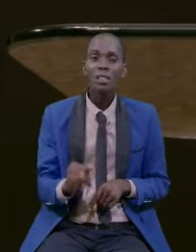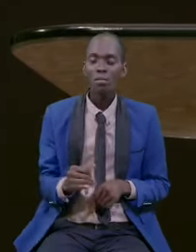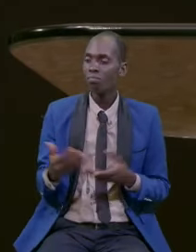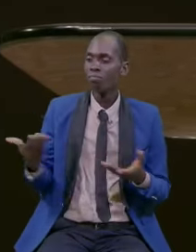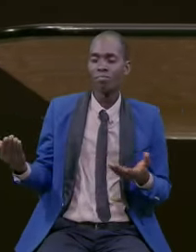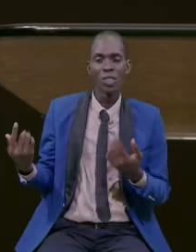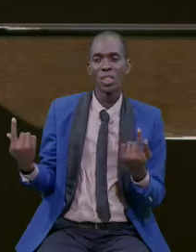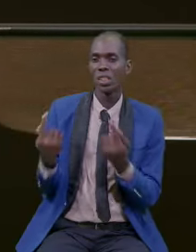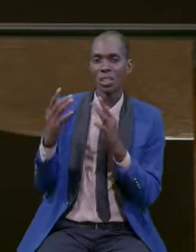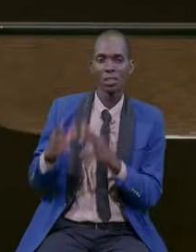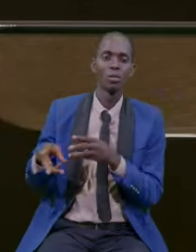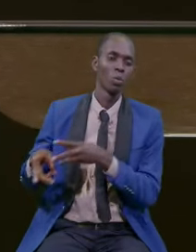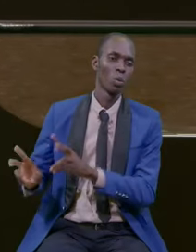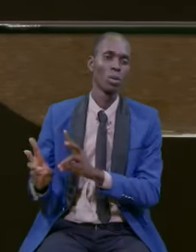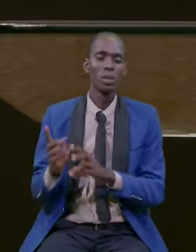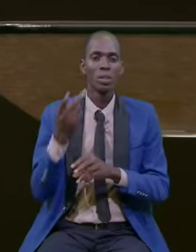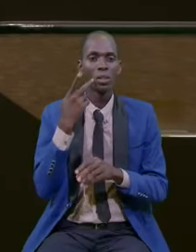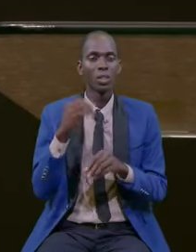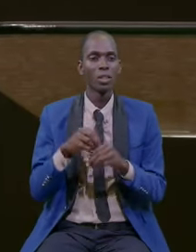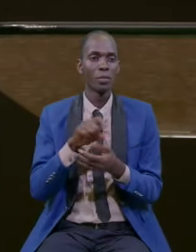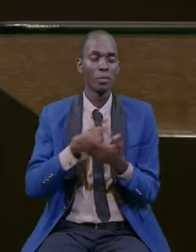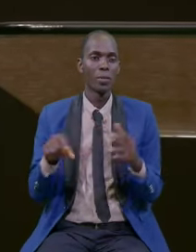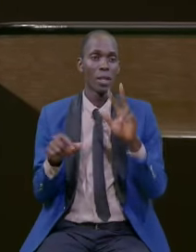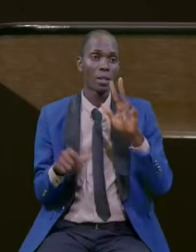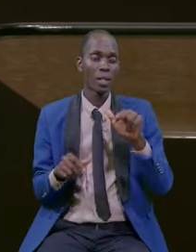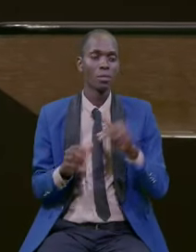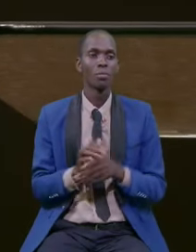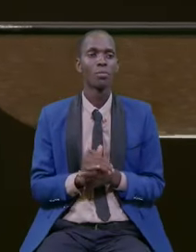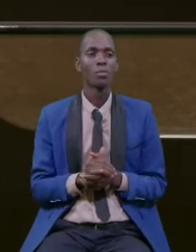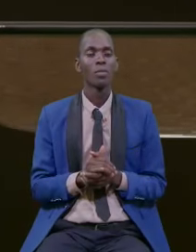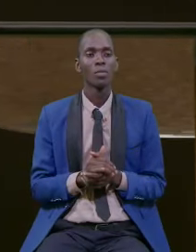unbelief. Look at verse 13. In verse 13, for when